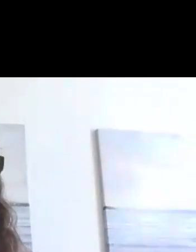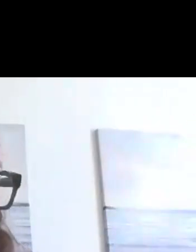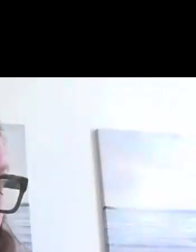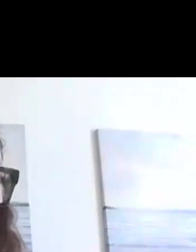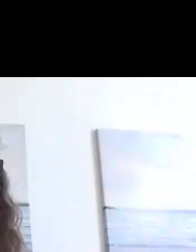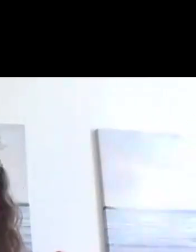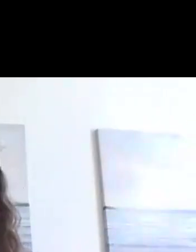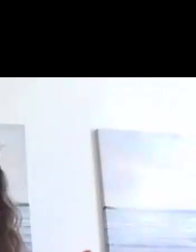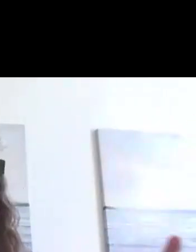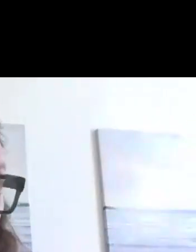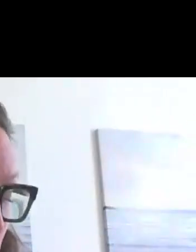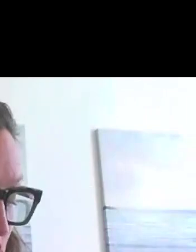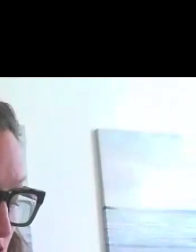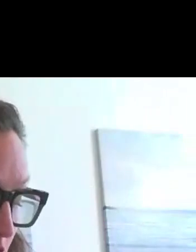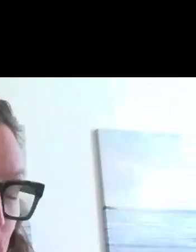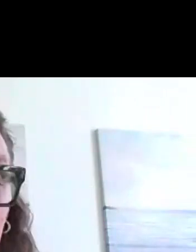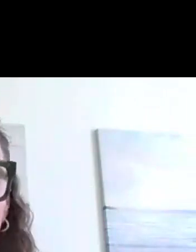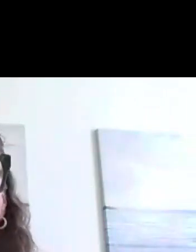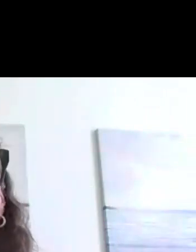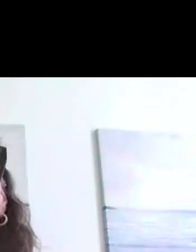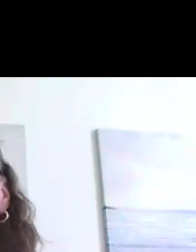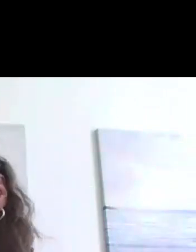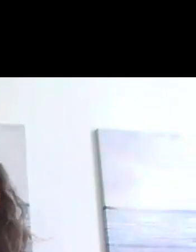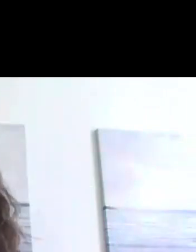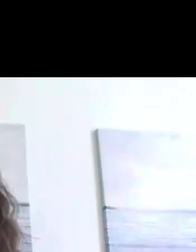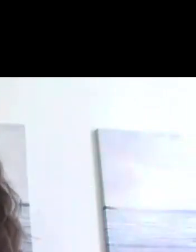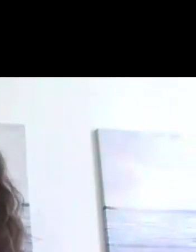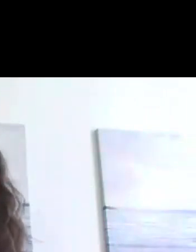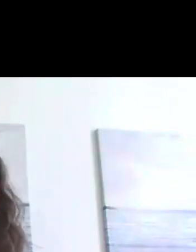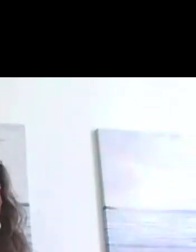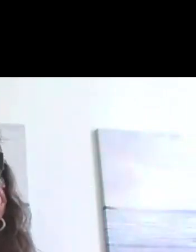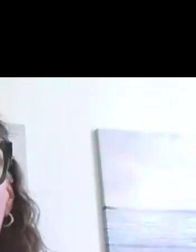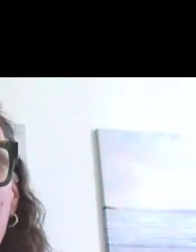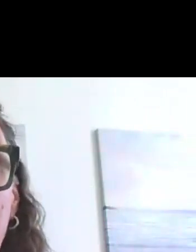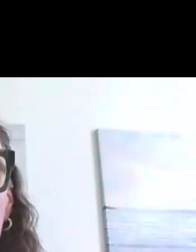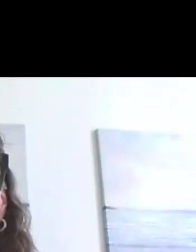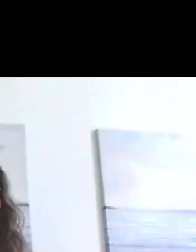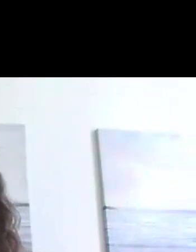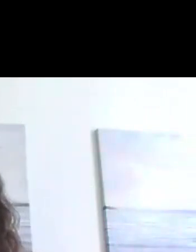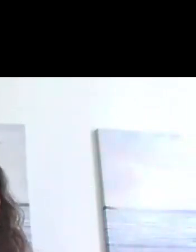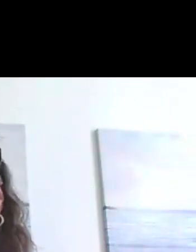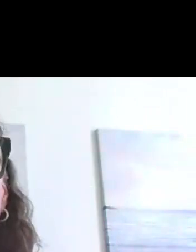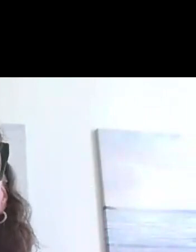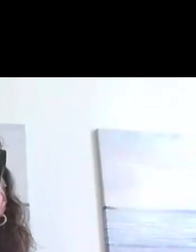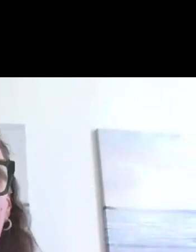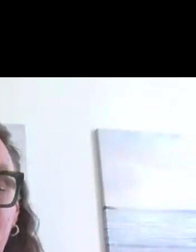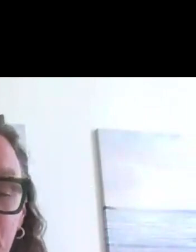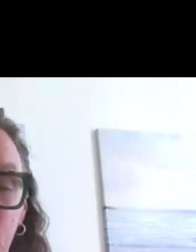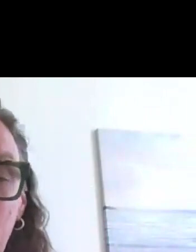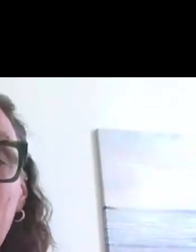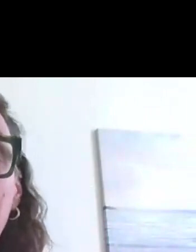there with Medi-Cal at home continuing to grow. Super excited as we also celebrate National Family Caregiving